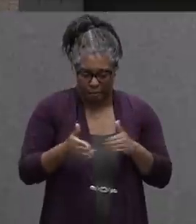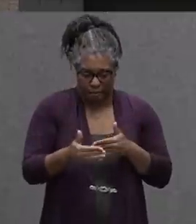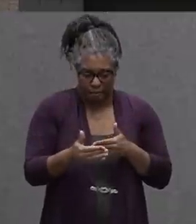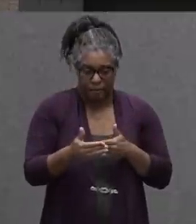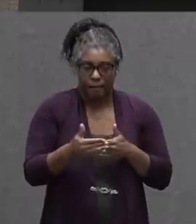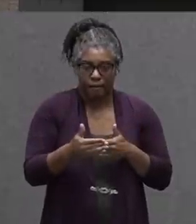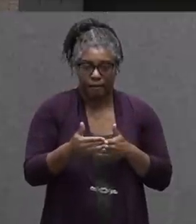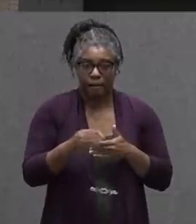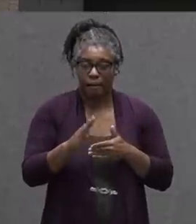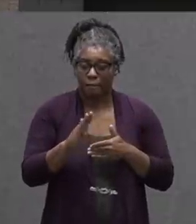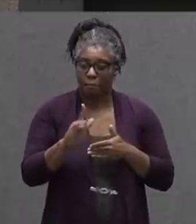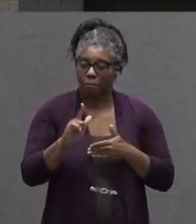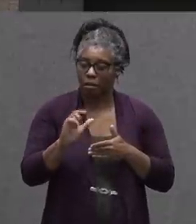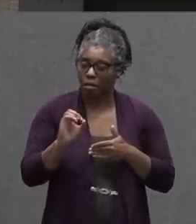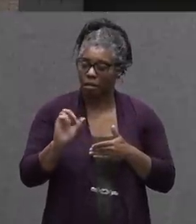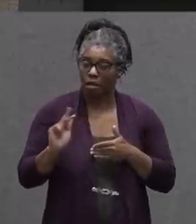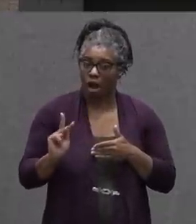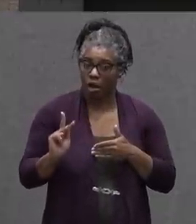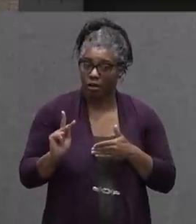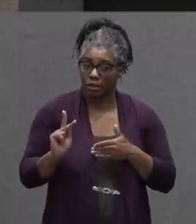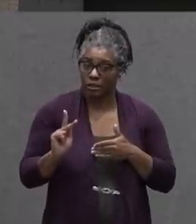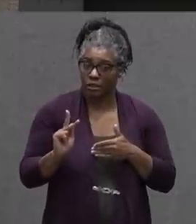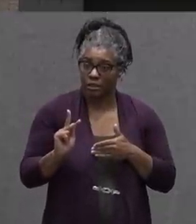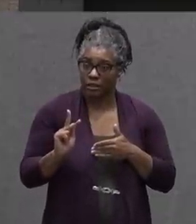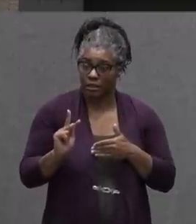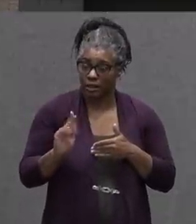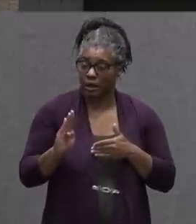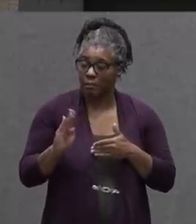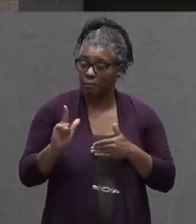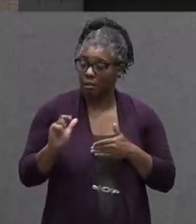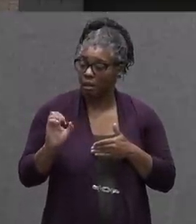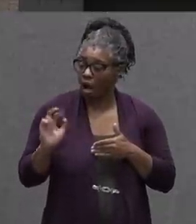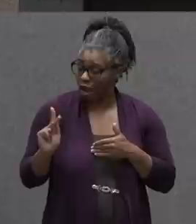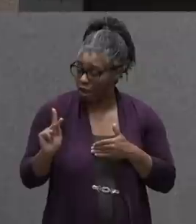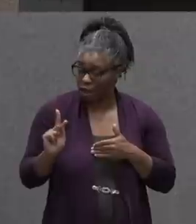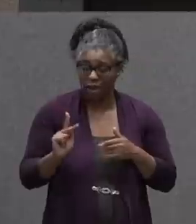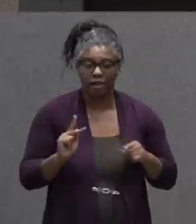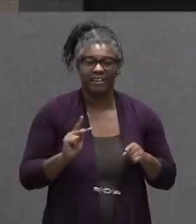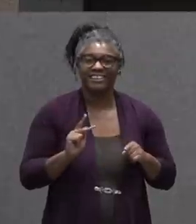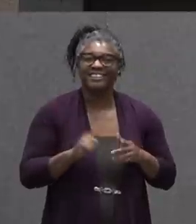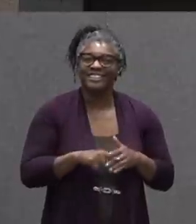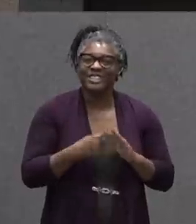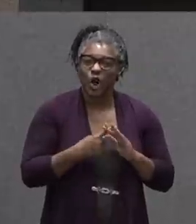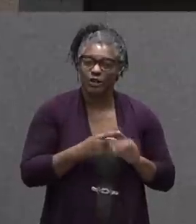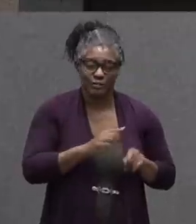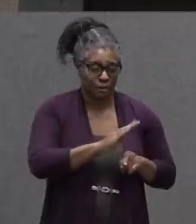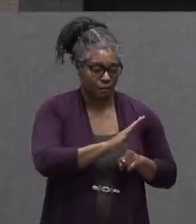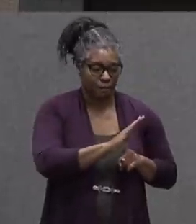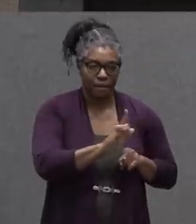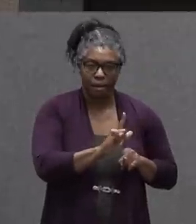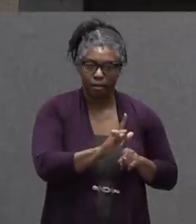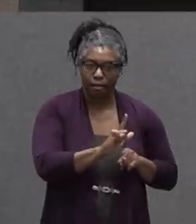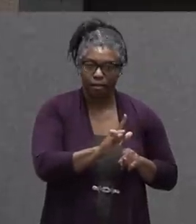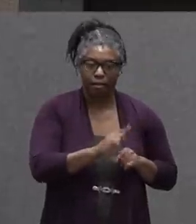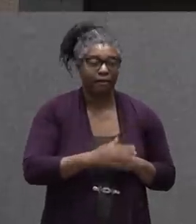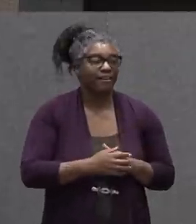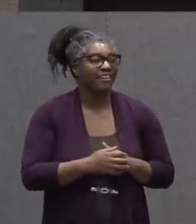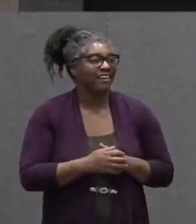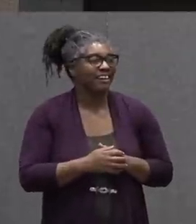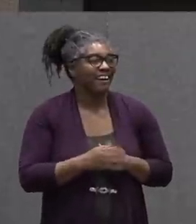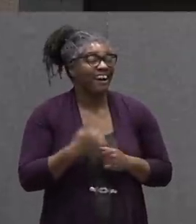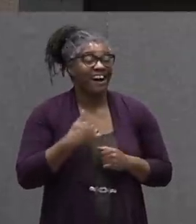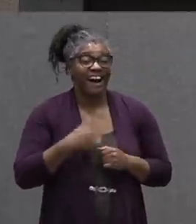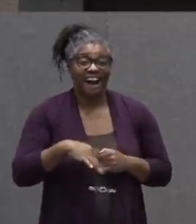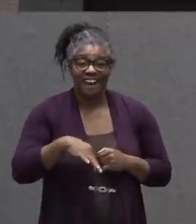And block has the beginning sound, bull. So I found four